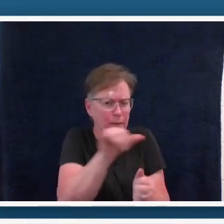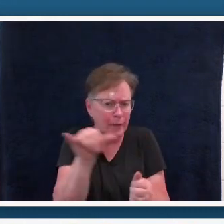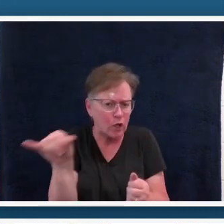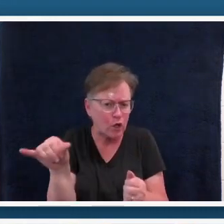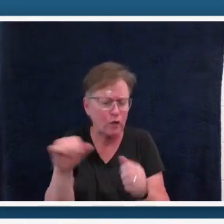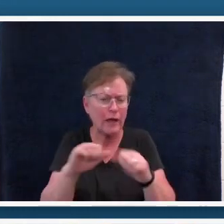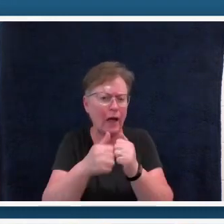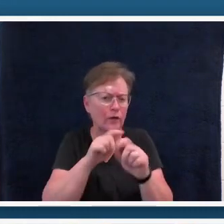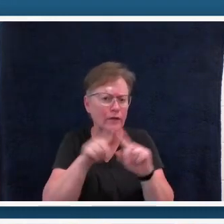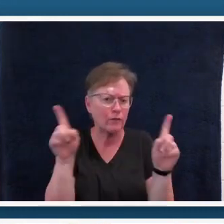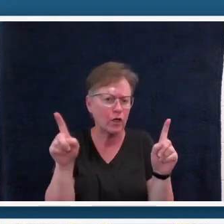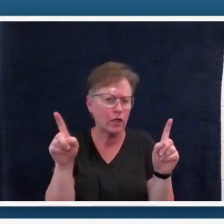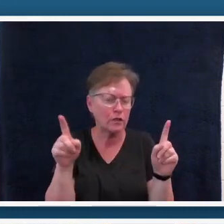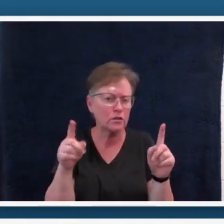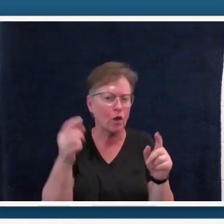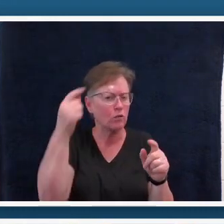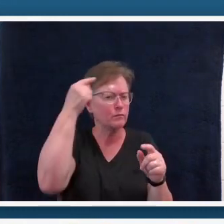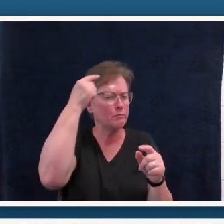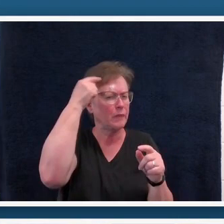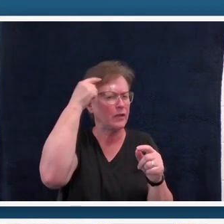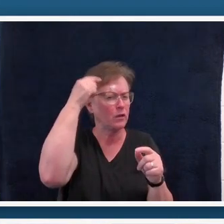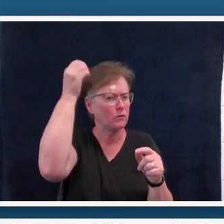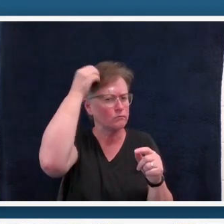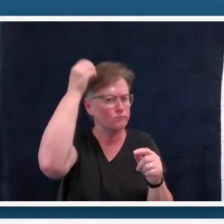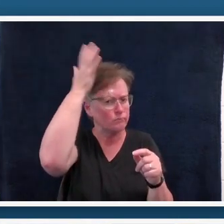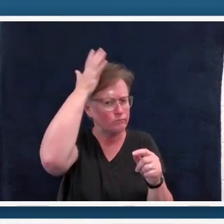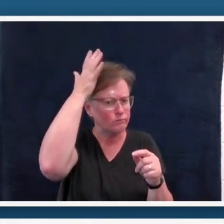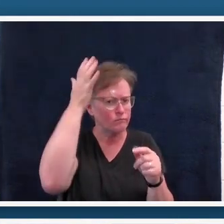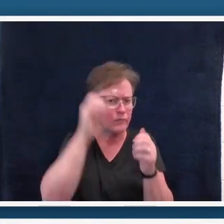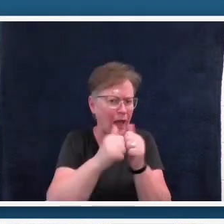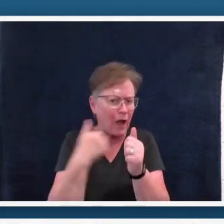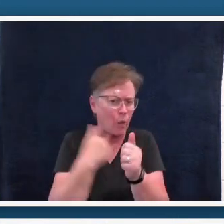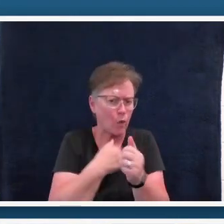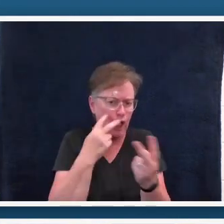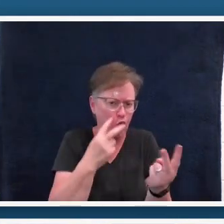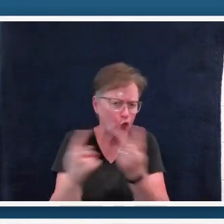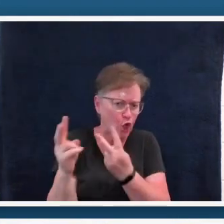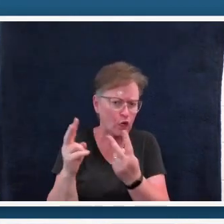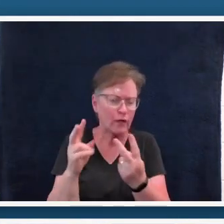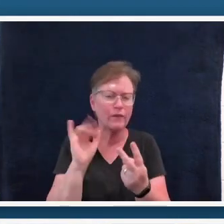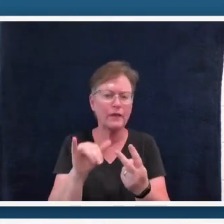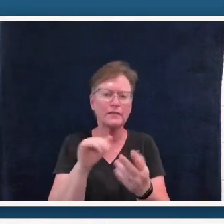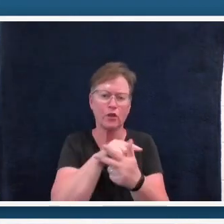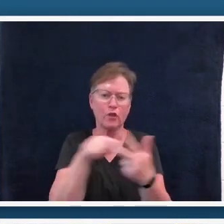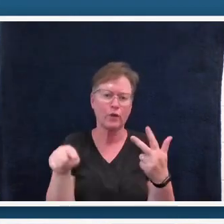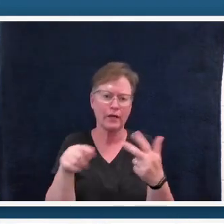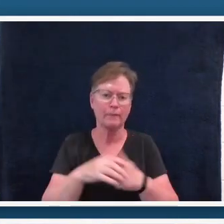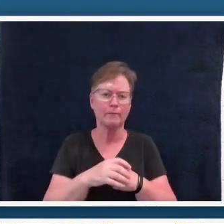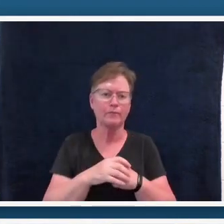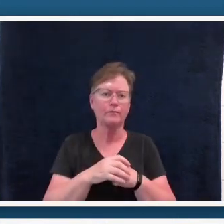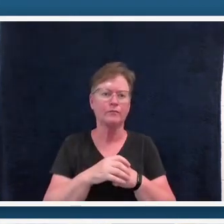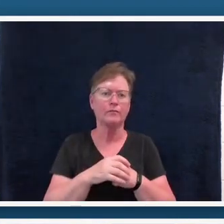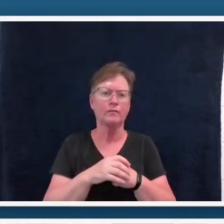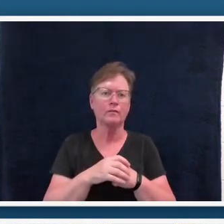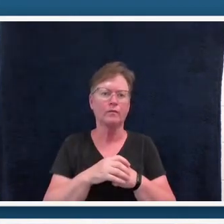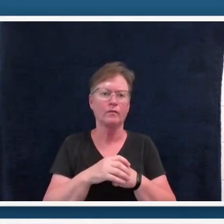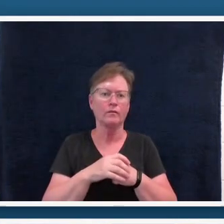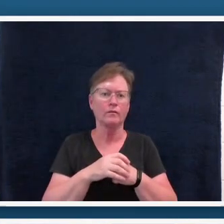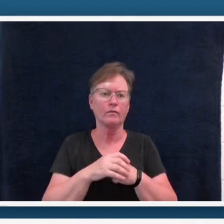make a mental note as we look at these 3 slides, one at a time and then together. So moving on to the next